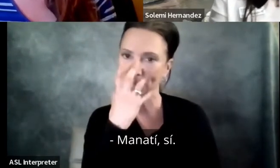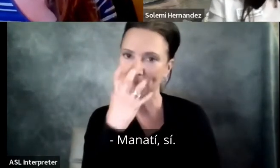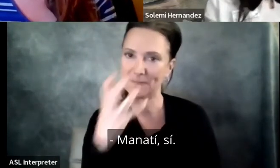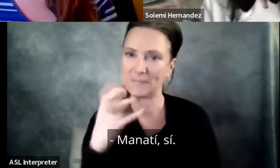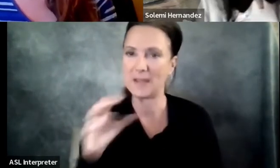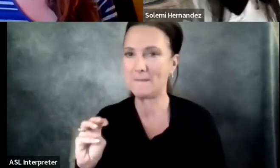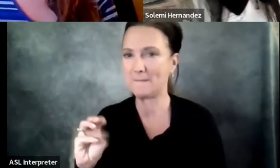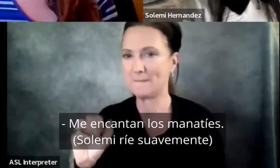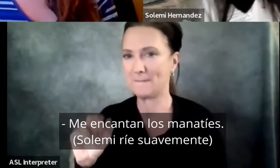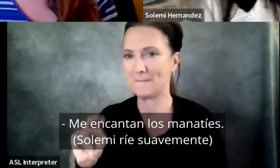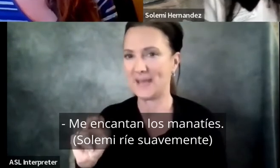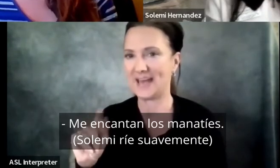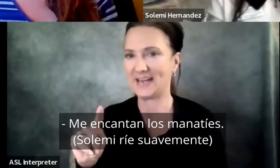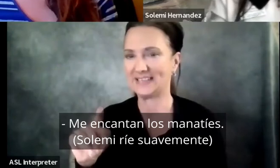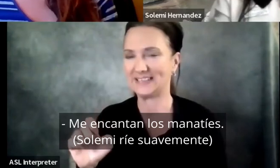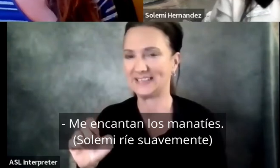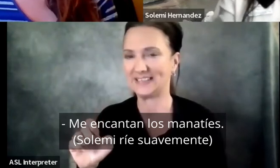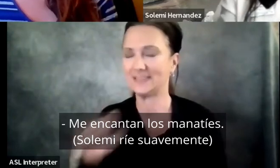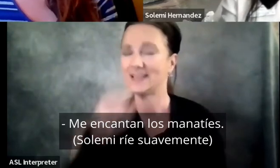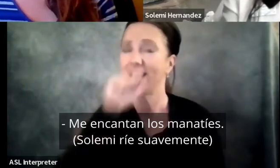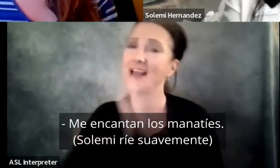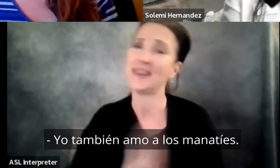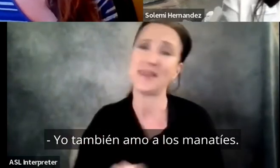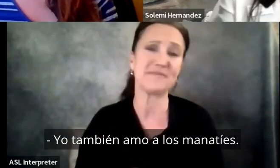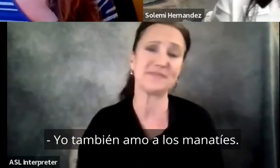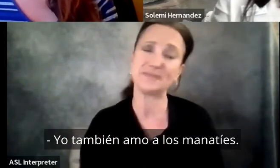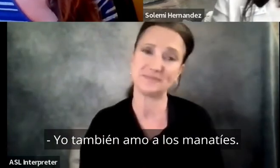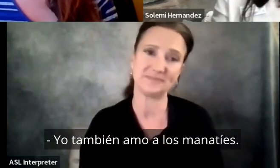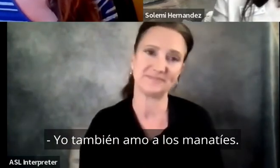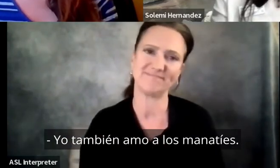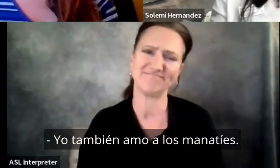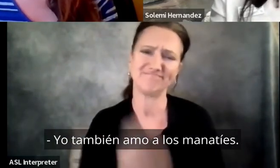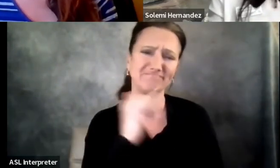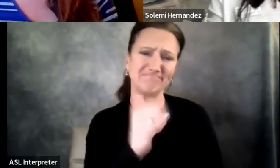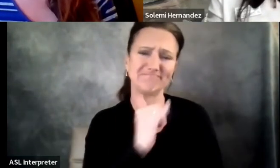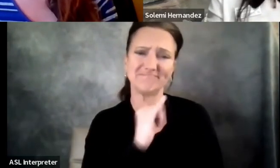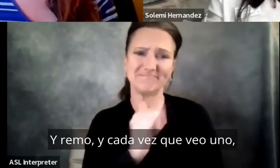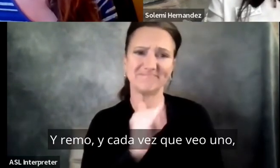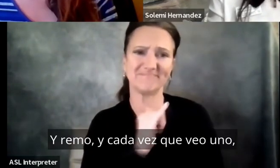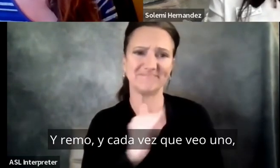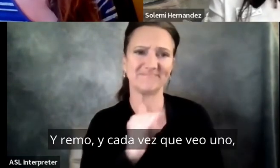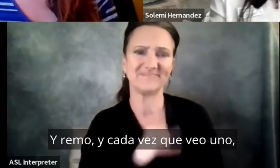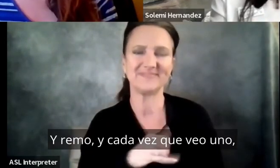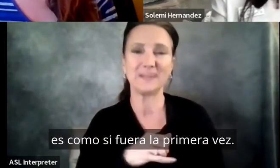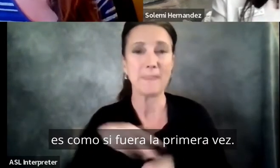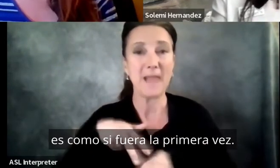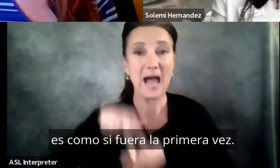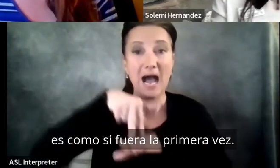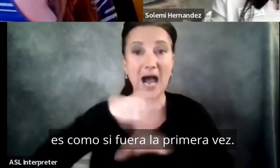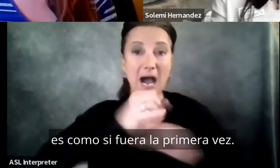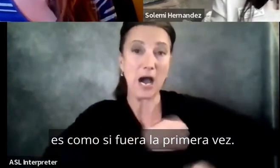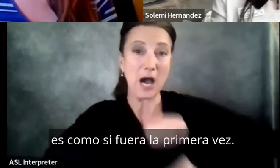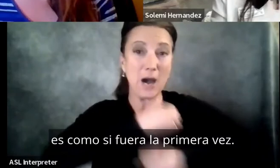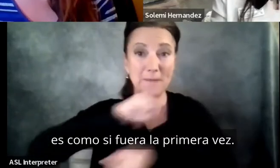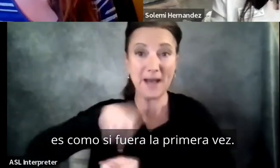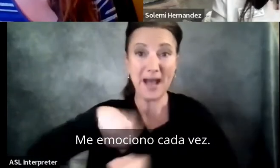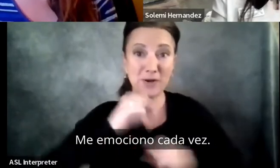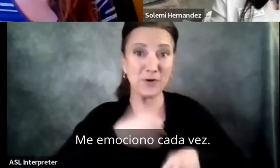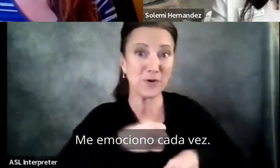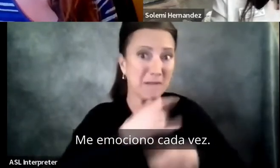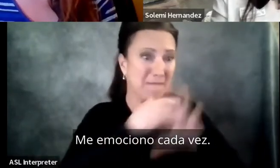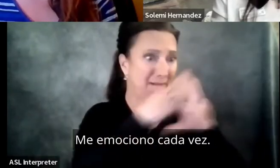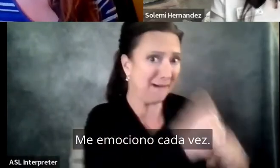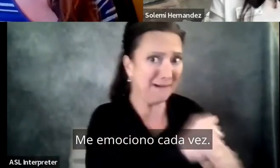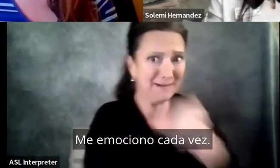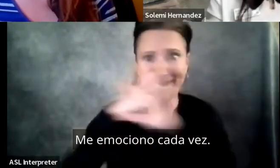Manatee, yeah. I love manatees. I love manatees too. And I paddle, and every time I see one, it's like, it's the first time. I